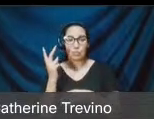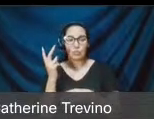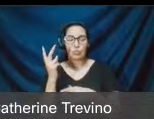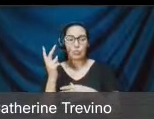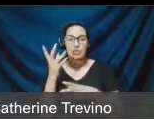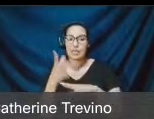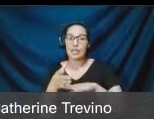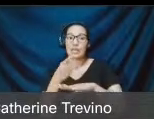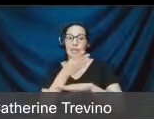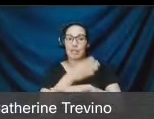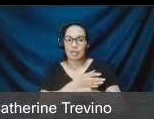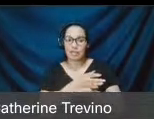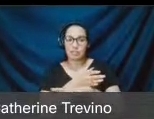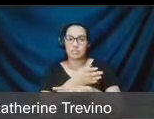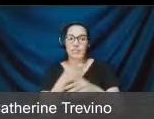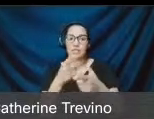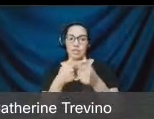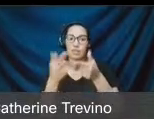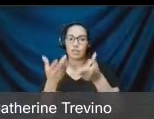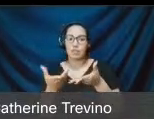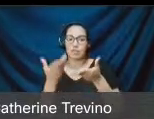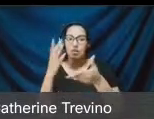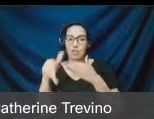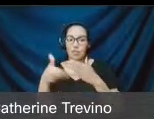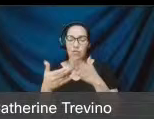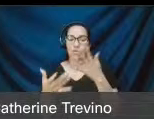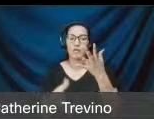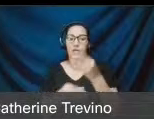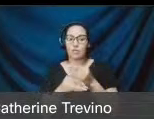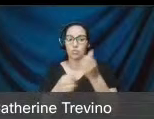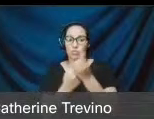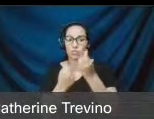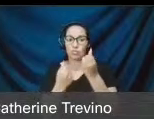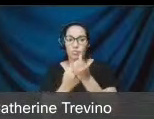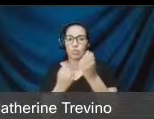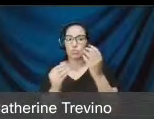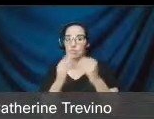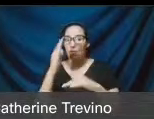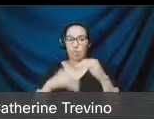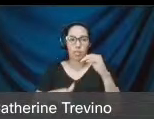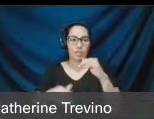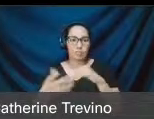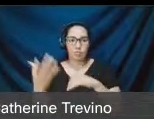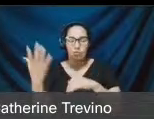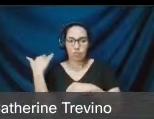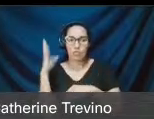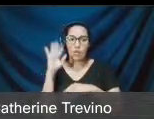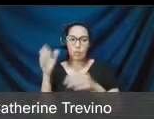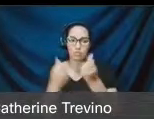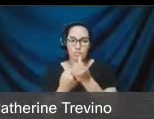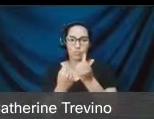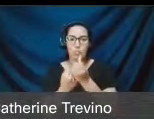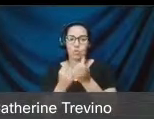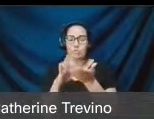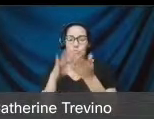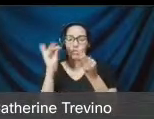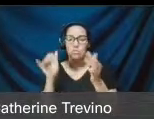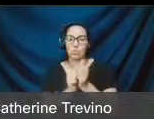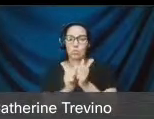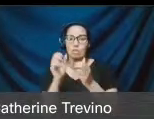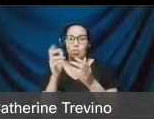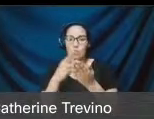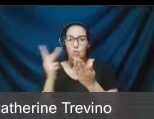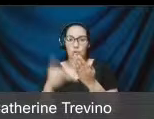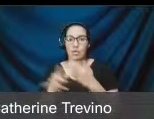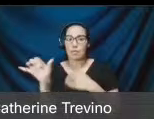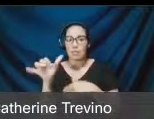enhancing it and then providing all those extra supports above and beyond that will support the students in that program, like Dr. Peterson